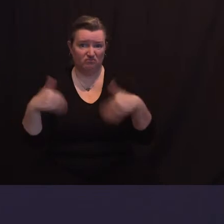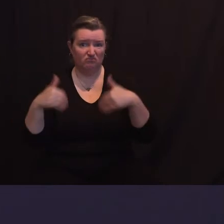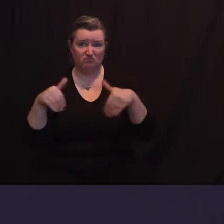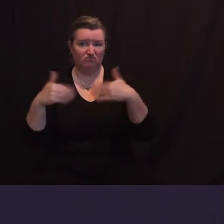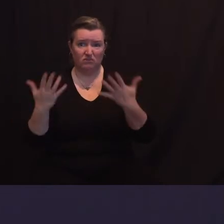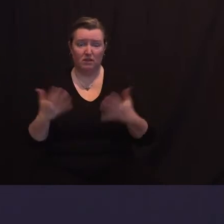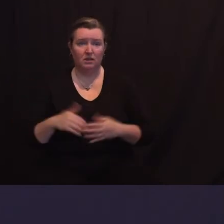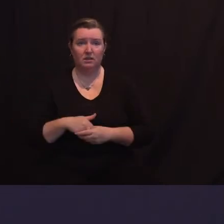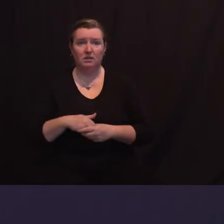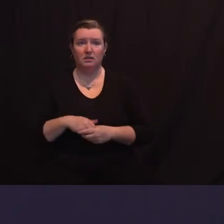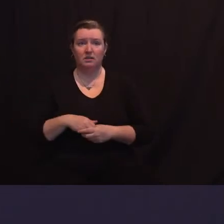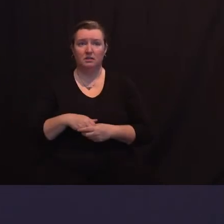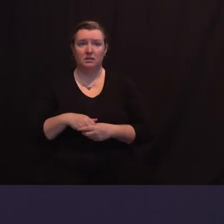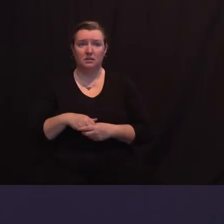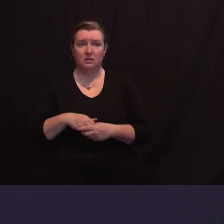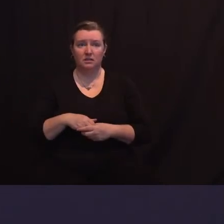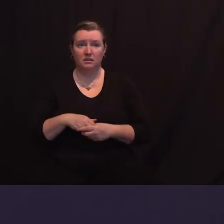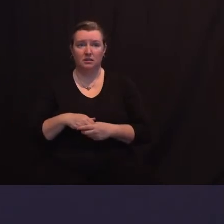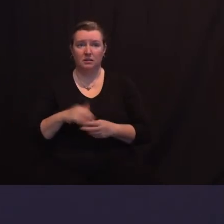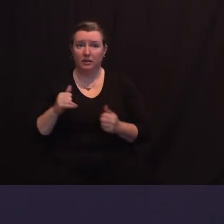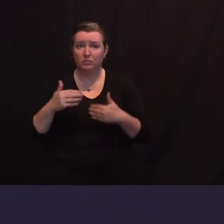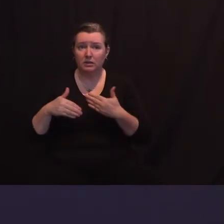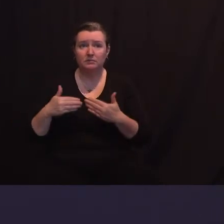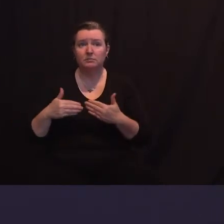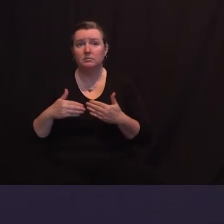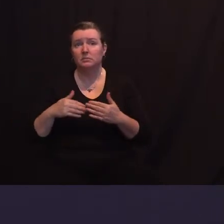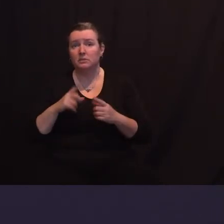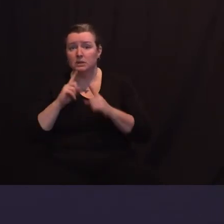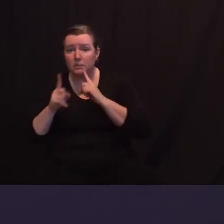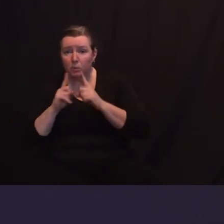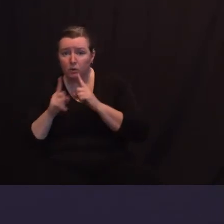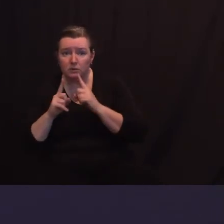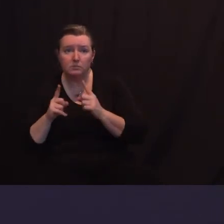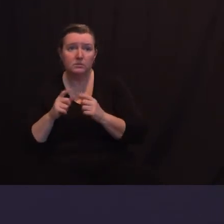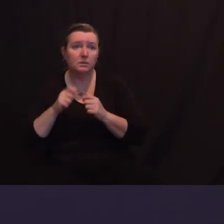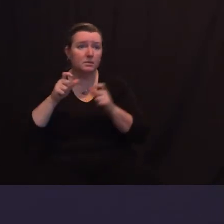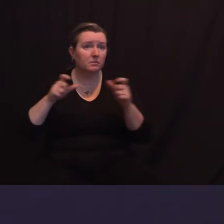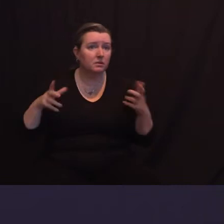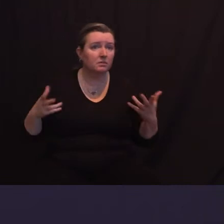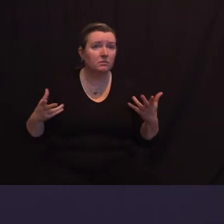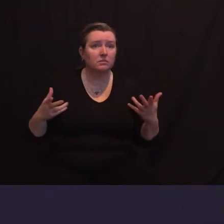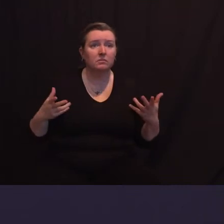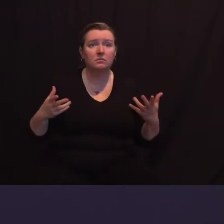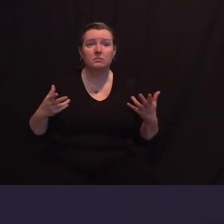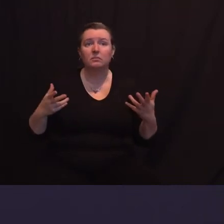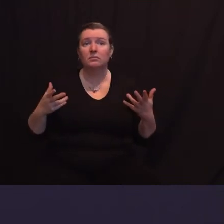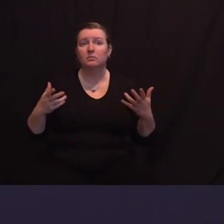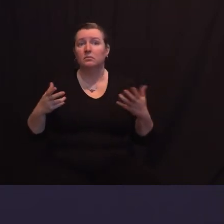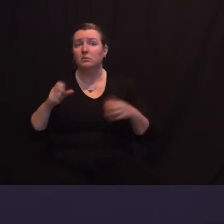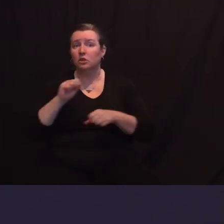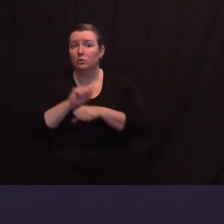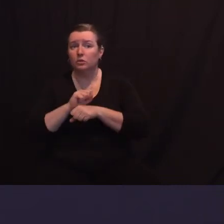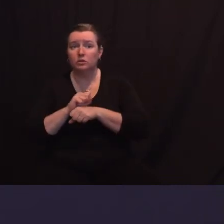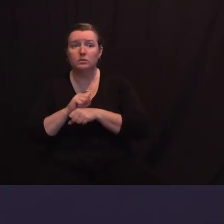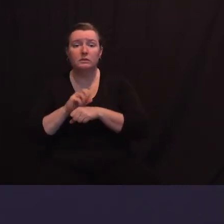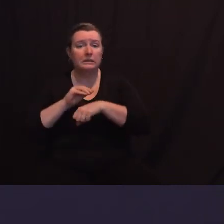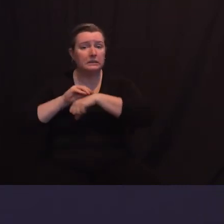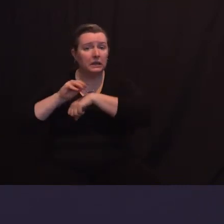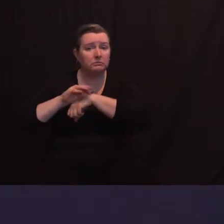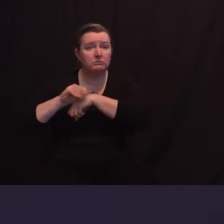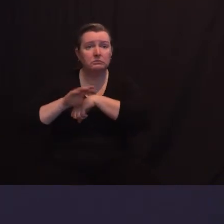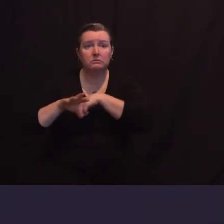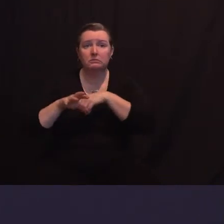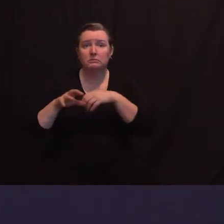whether it's interviewing folks, whether it's working in the advice consent side of our life with the Senate,